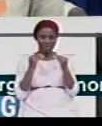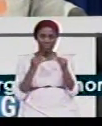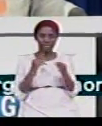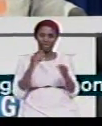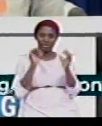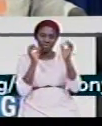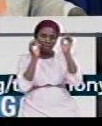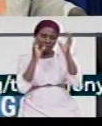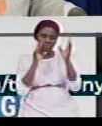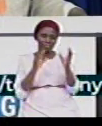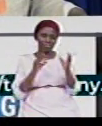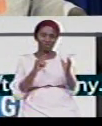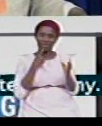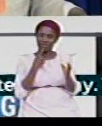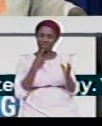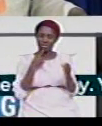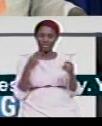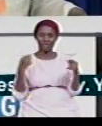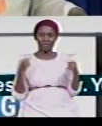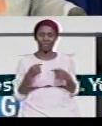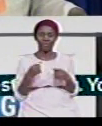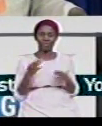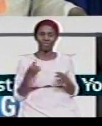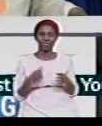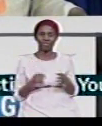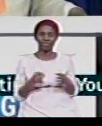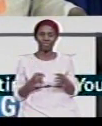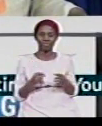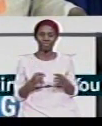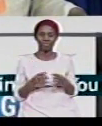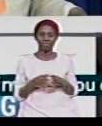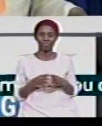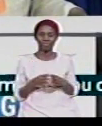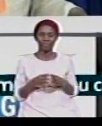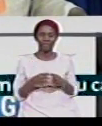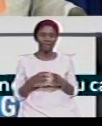the head. He has applied all forms of medication